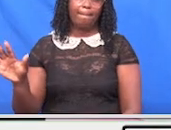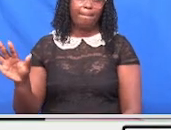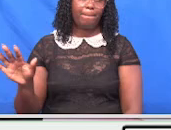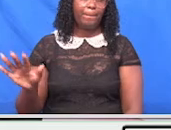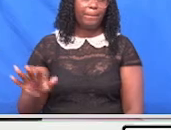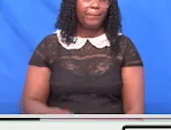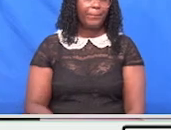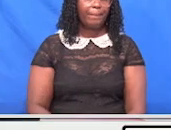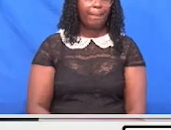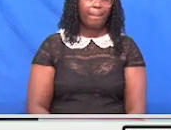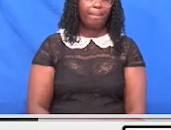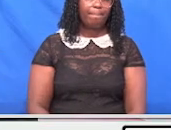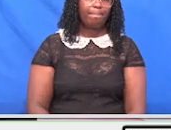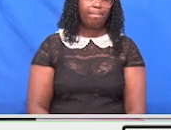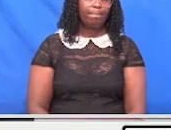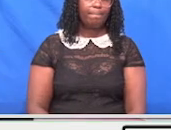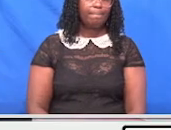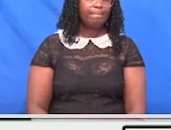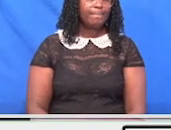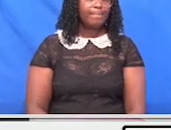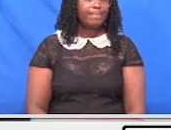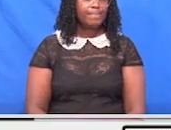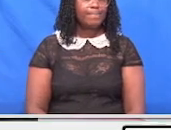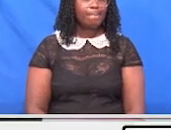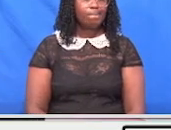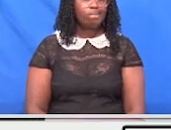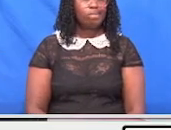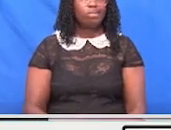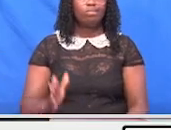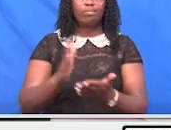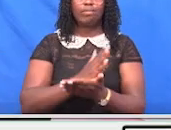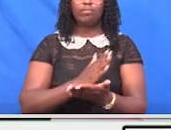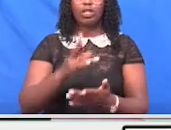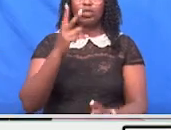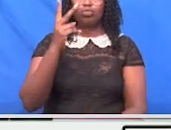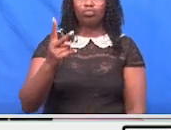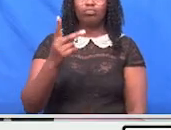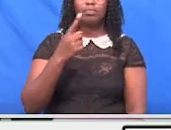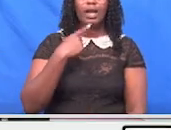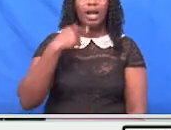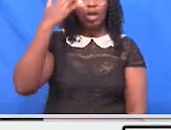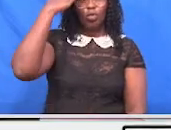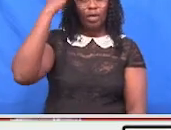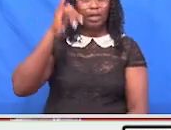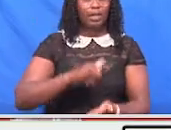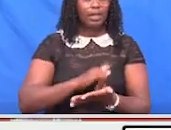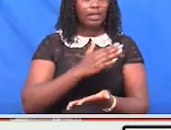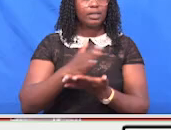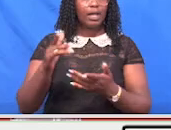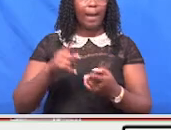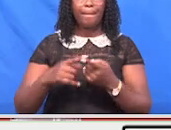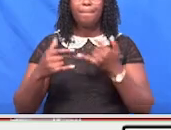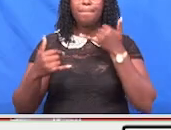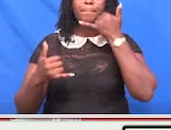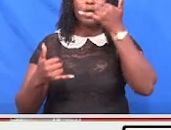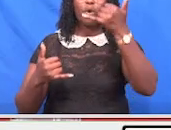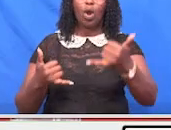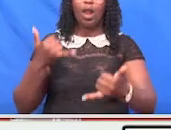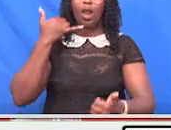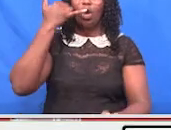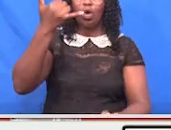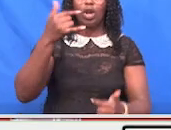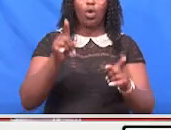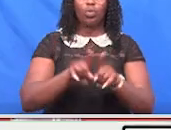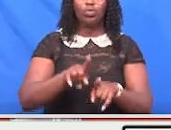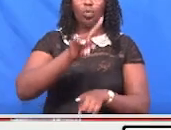So there's also the whole part 2 of it. So even as we're getting into part 2, I know a number of callers that are going to be coming in and questions that are going to be